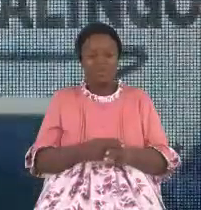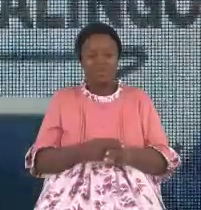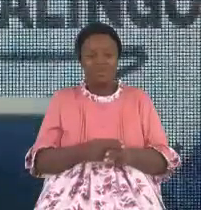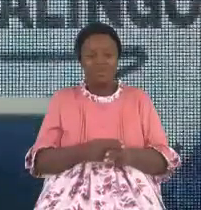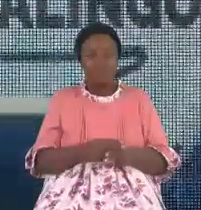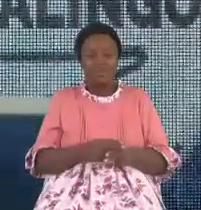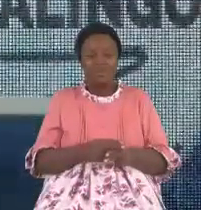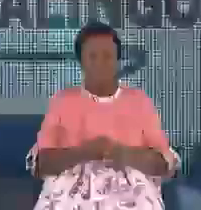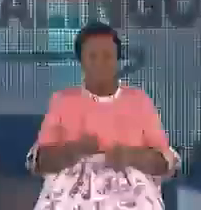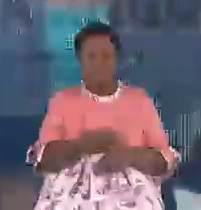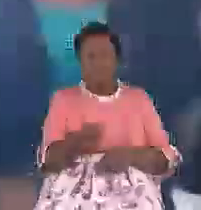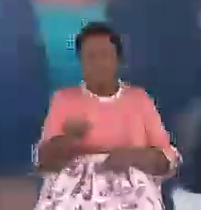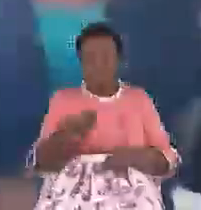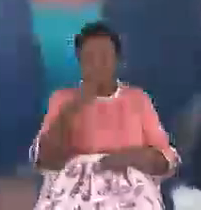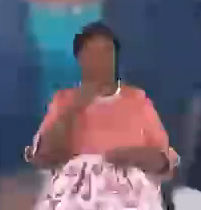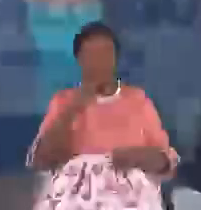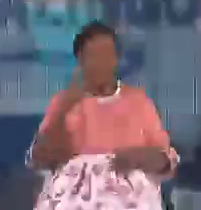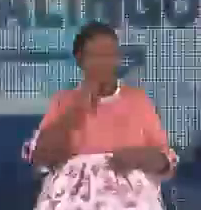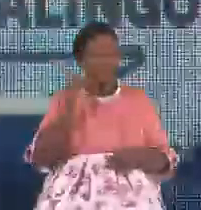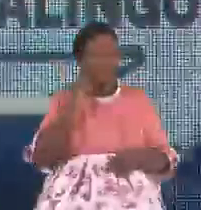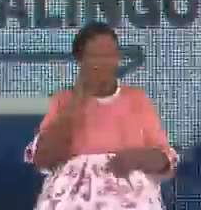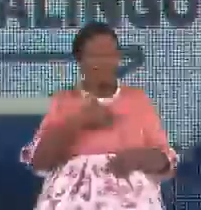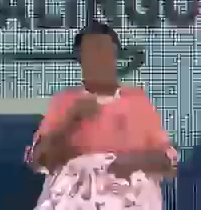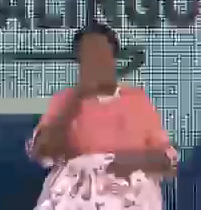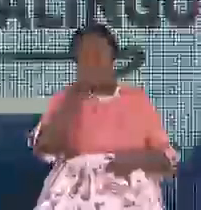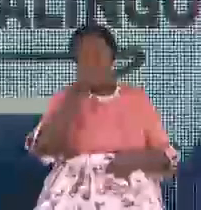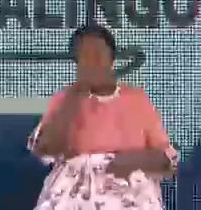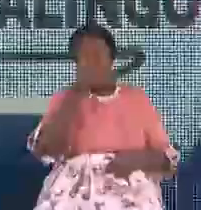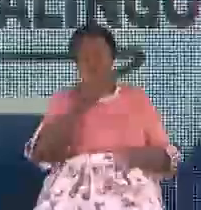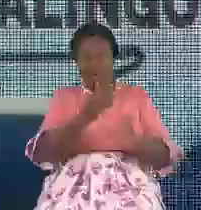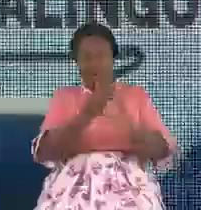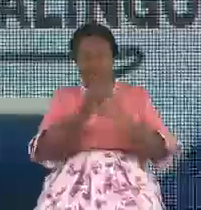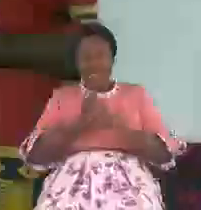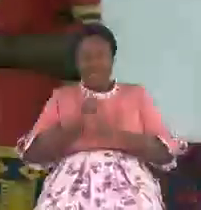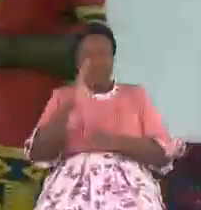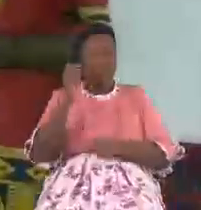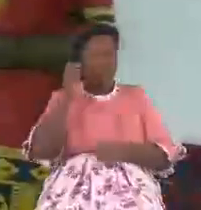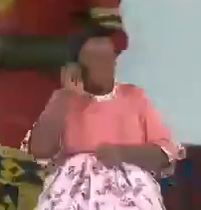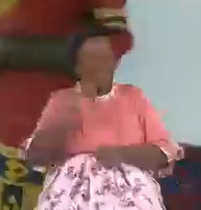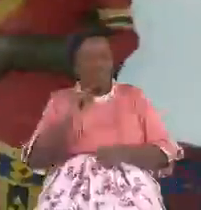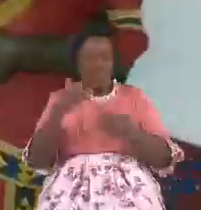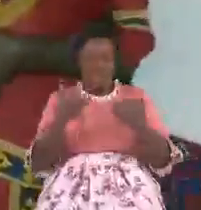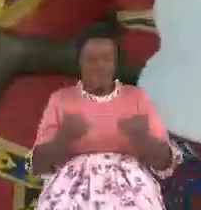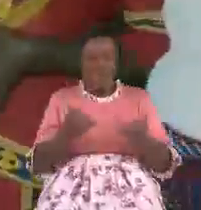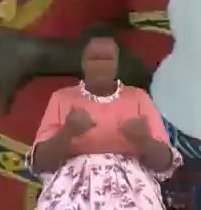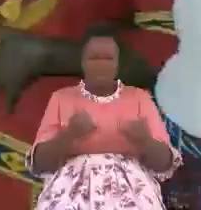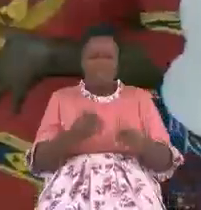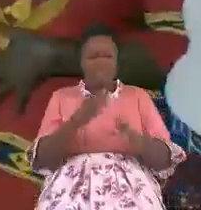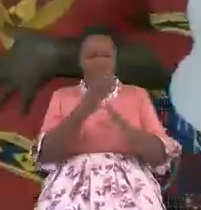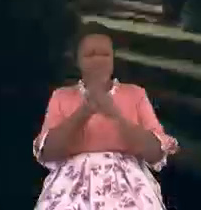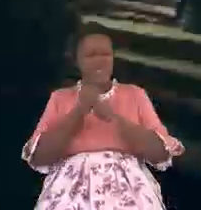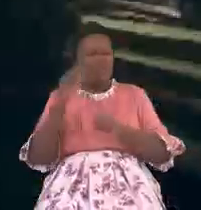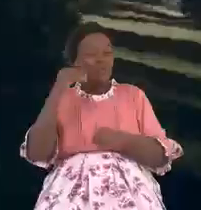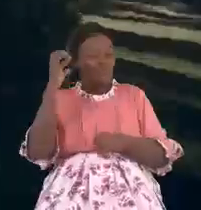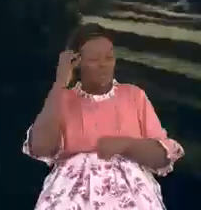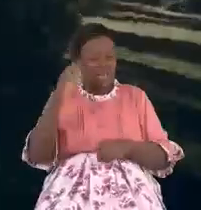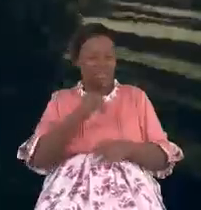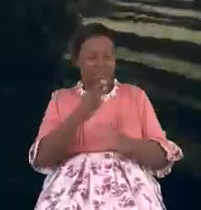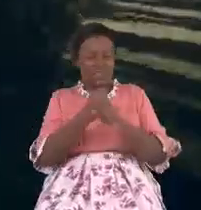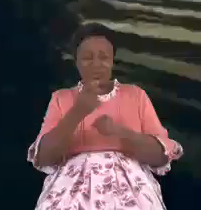those who are deaf and dumb receive your hearing receive your speaking